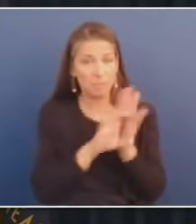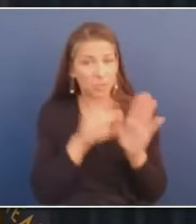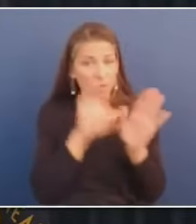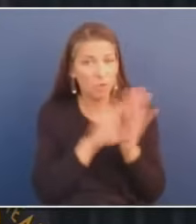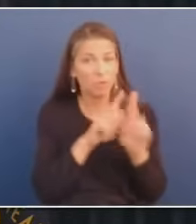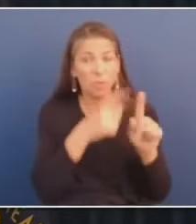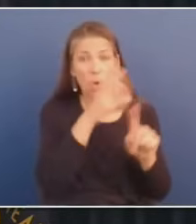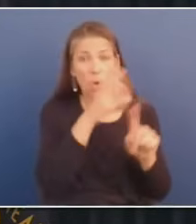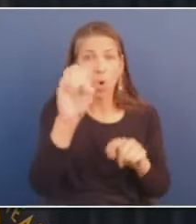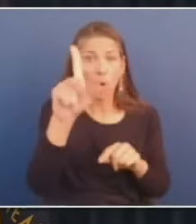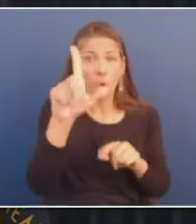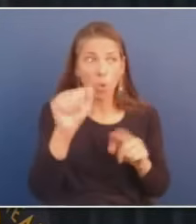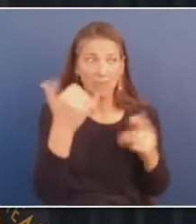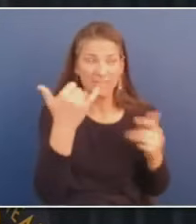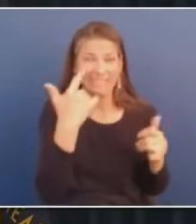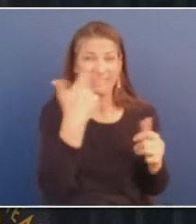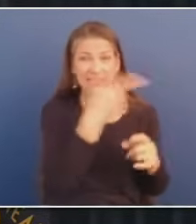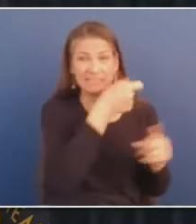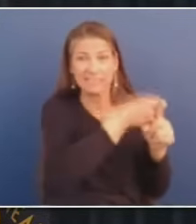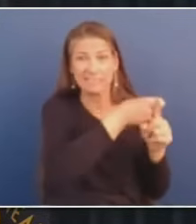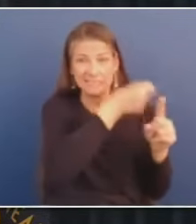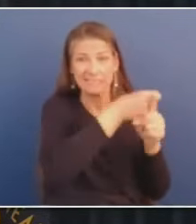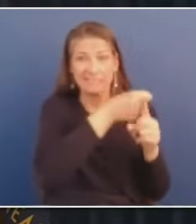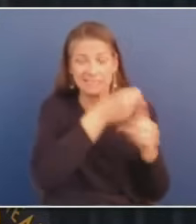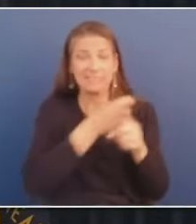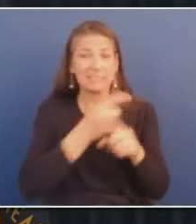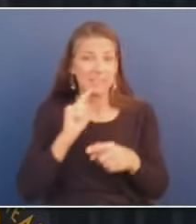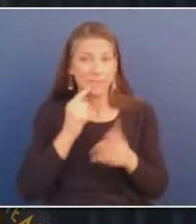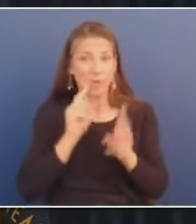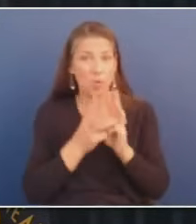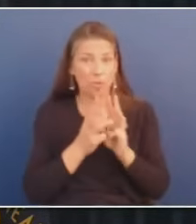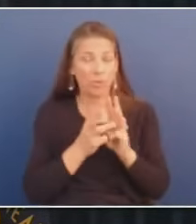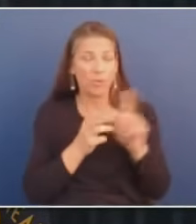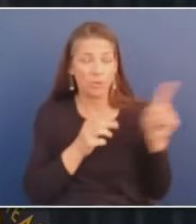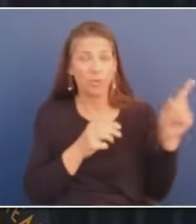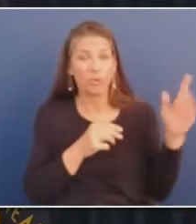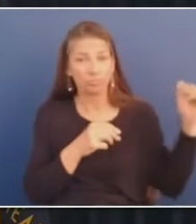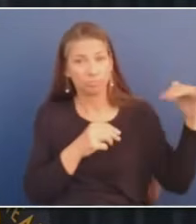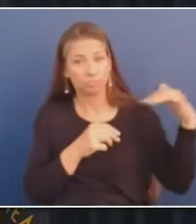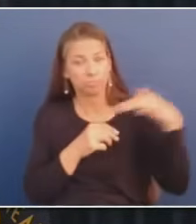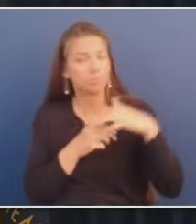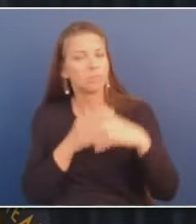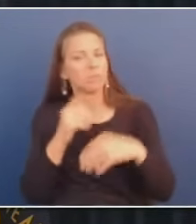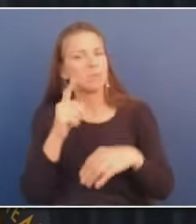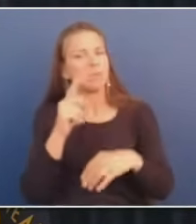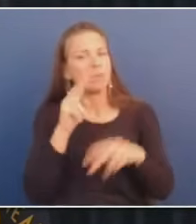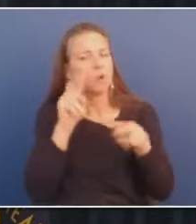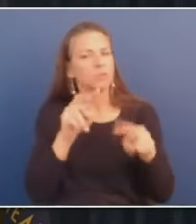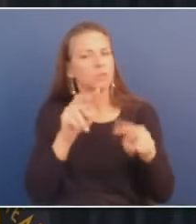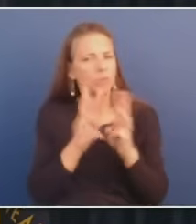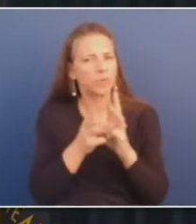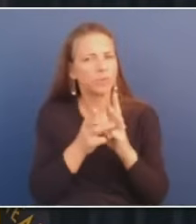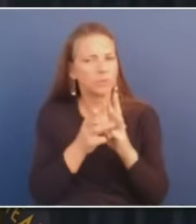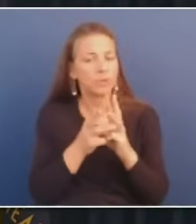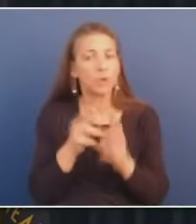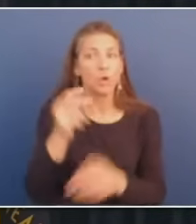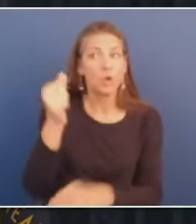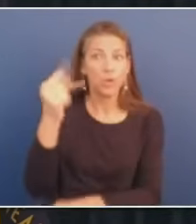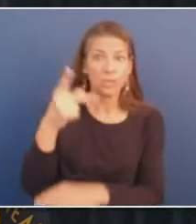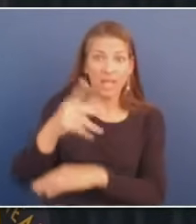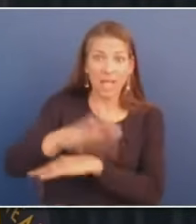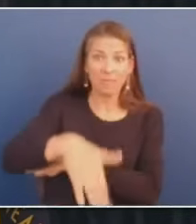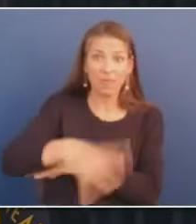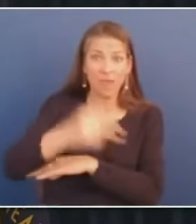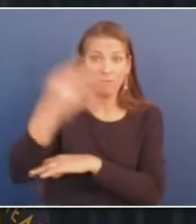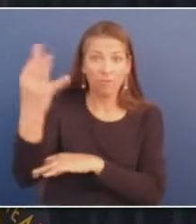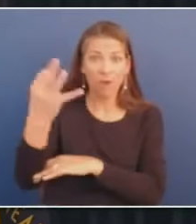other areas of severe weather recently. Be weather aware. so that Thursday afternoon and Friday, when it